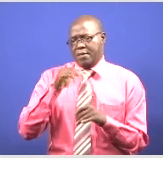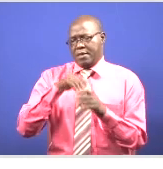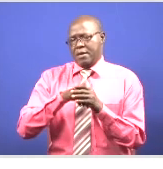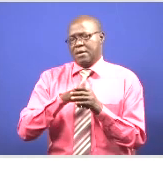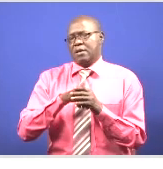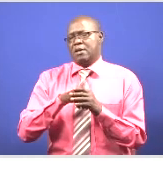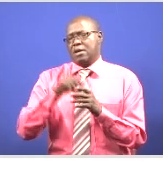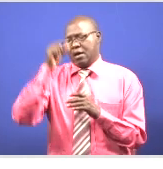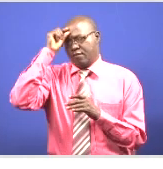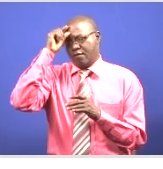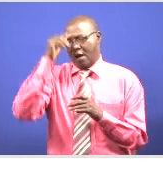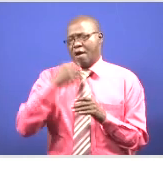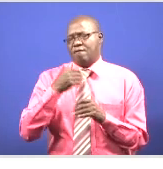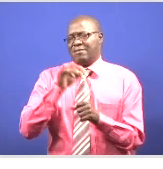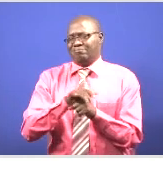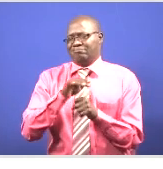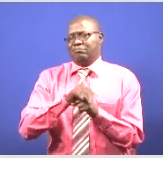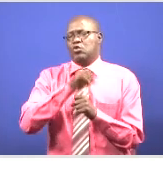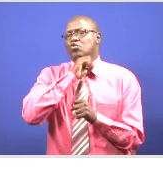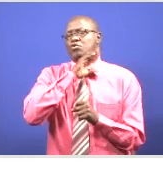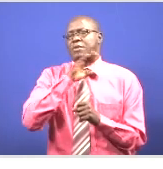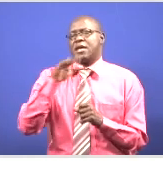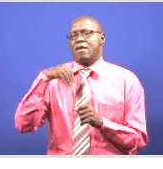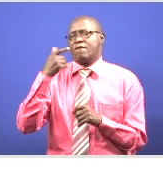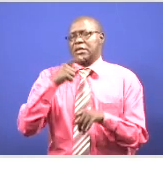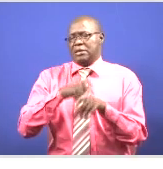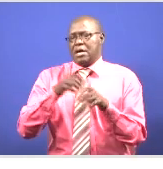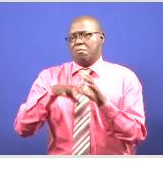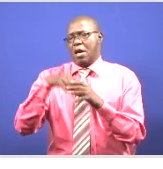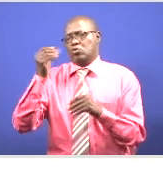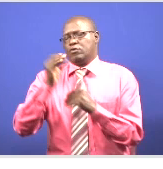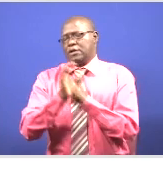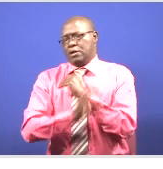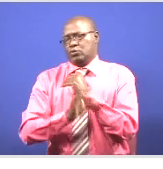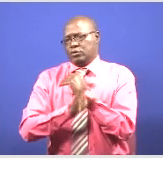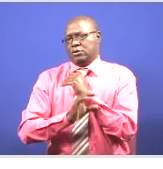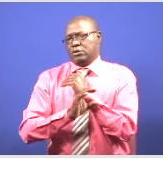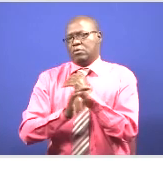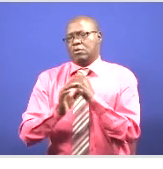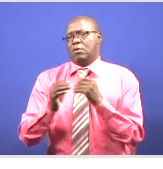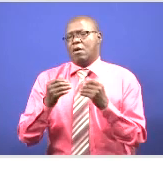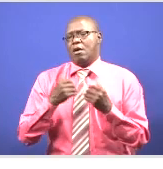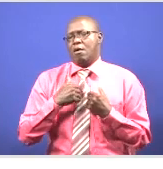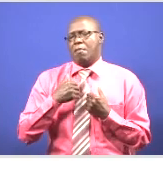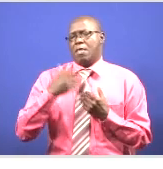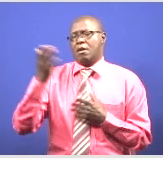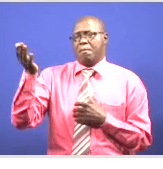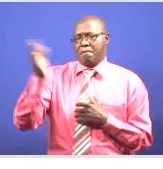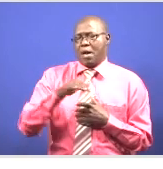we had so many complaints of every time he goes out of the country, he has to come back with